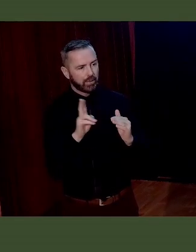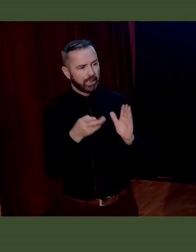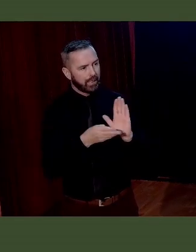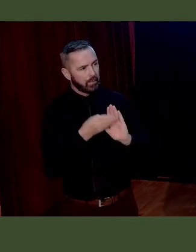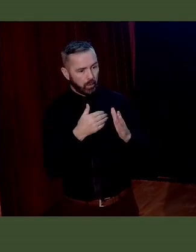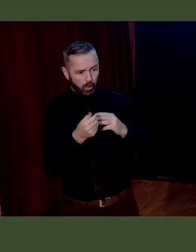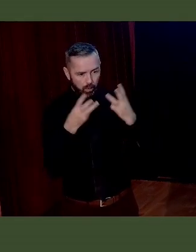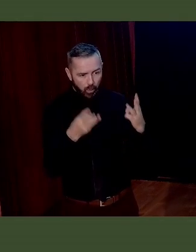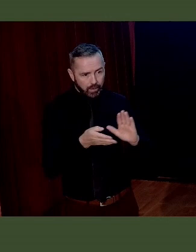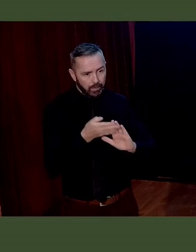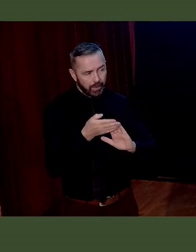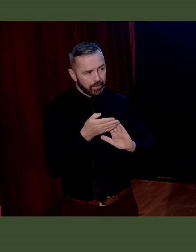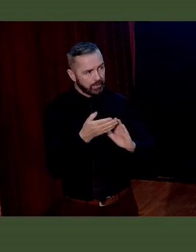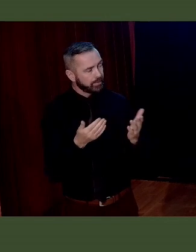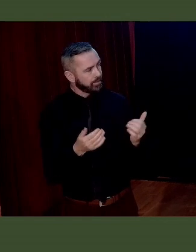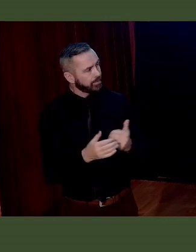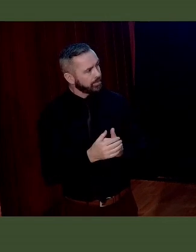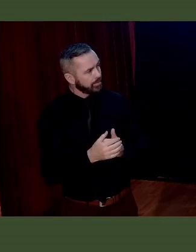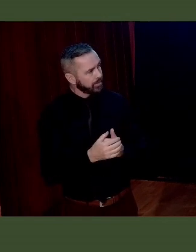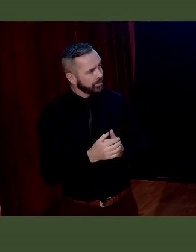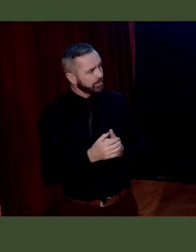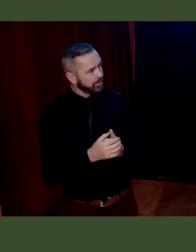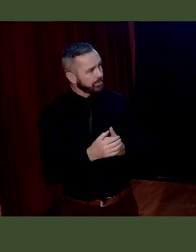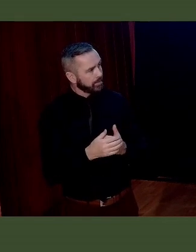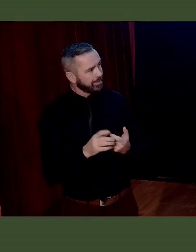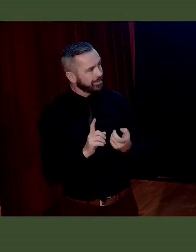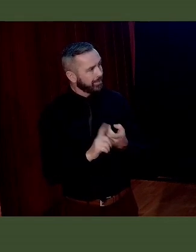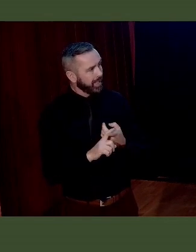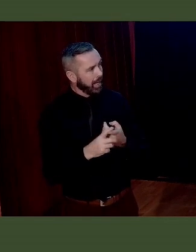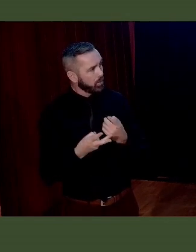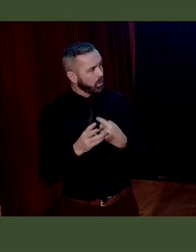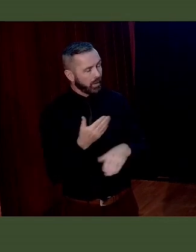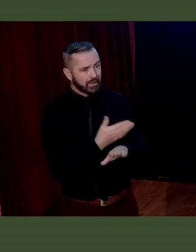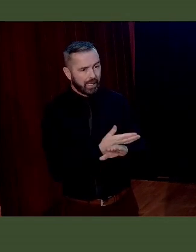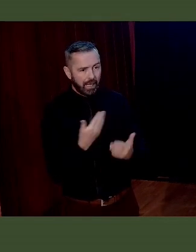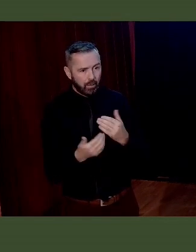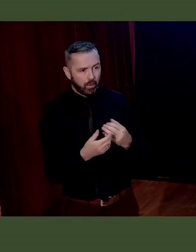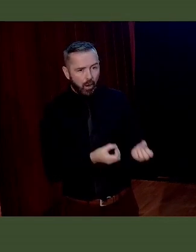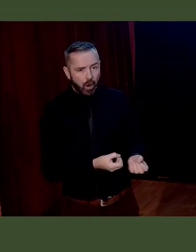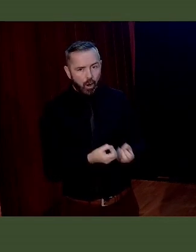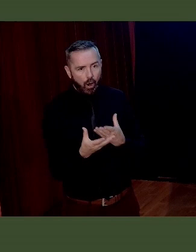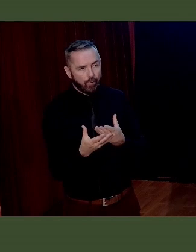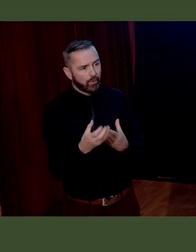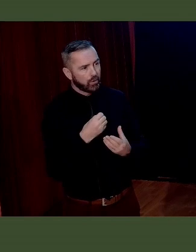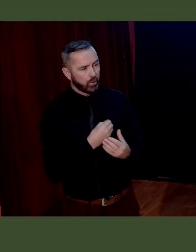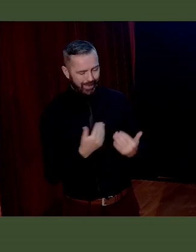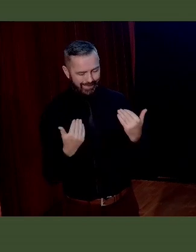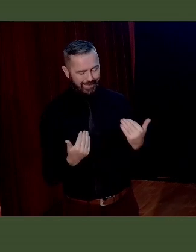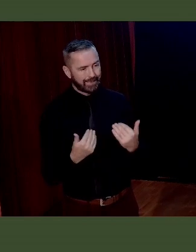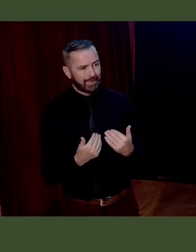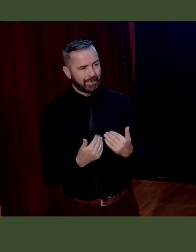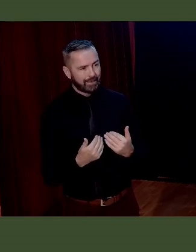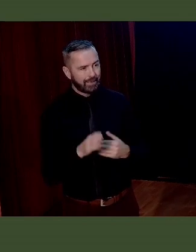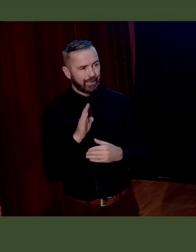we can build the ones we want to build, and we are going to start by offering them to our existing